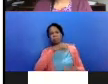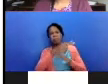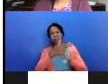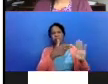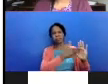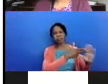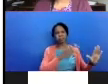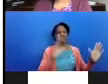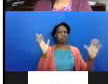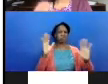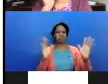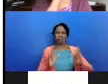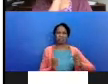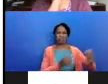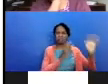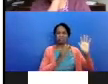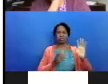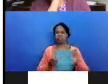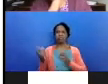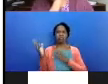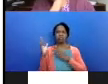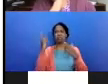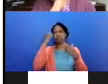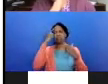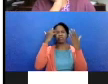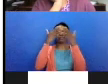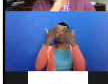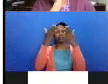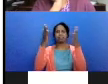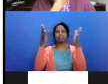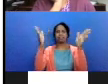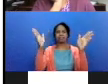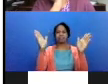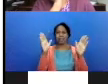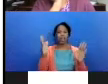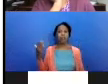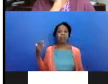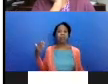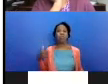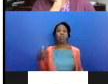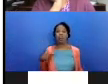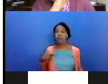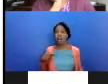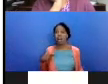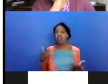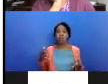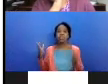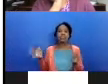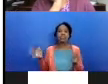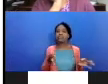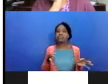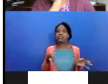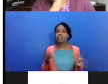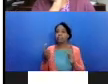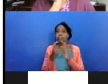superimposing that on the individuals, closing down my curiosity. Like I had this all worked out before I even talked to them. And I